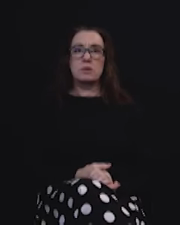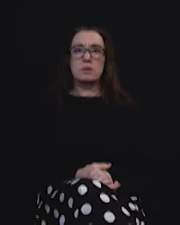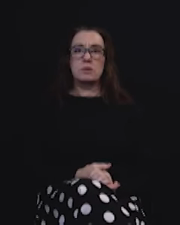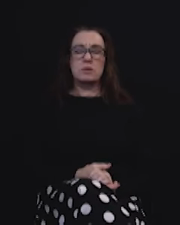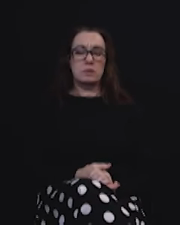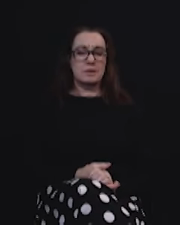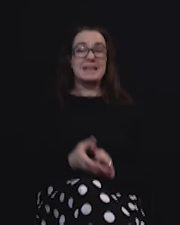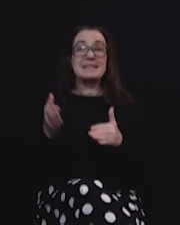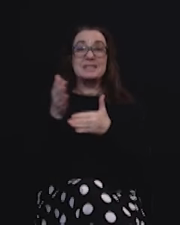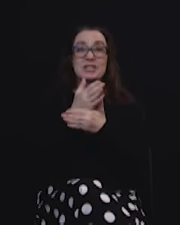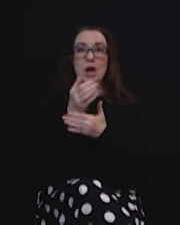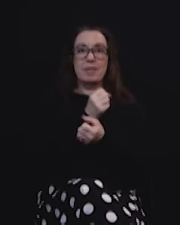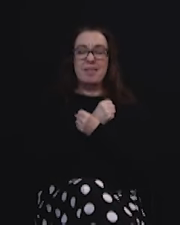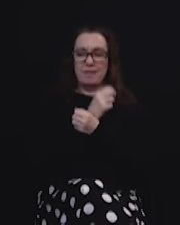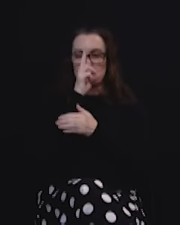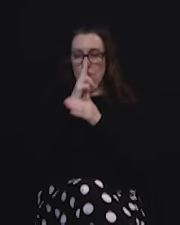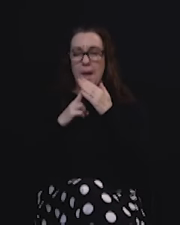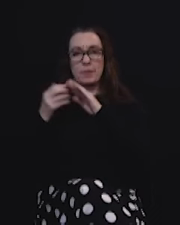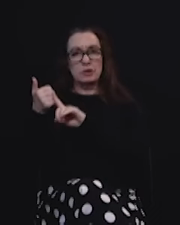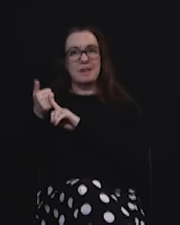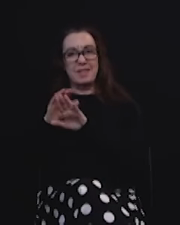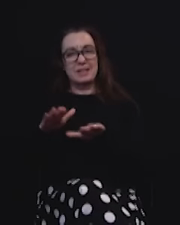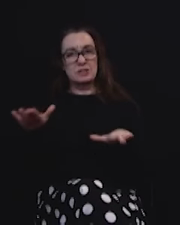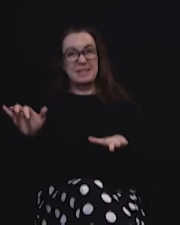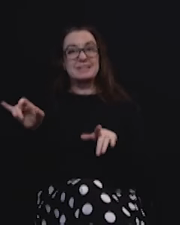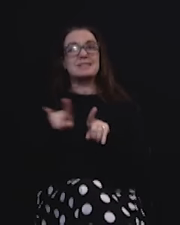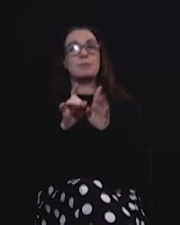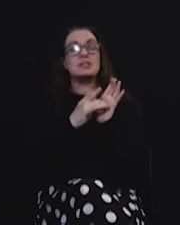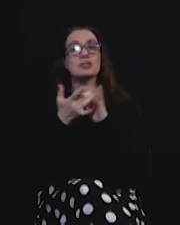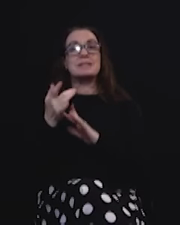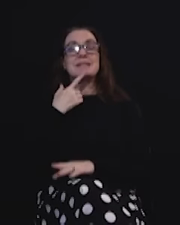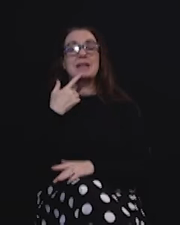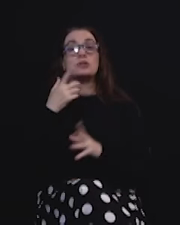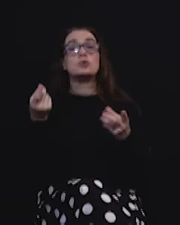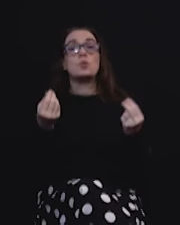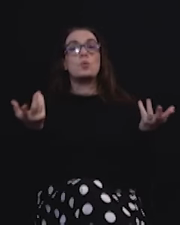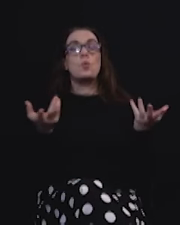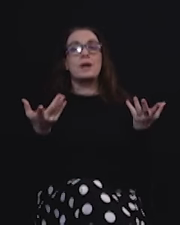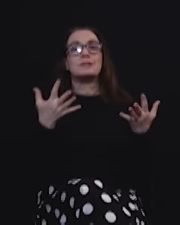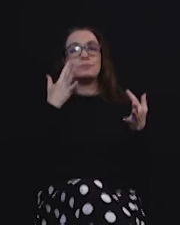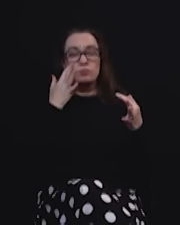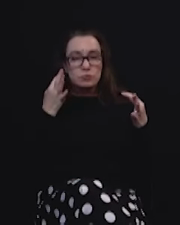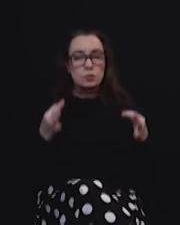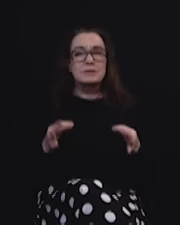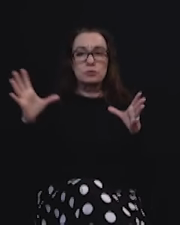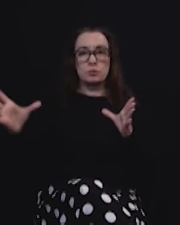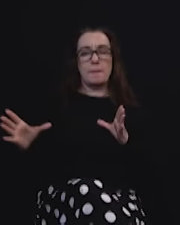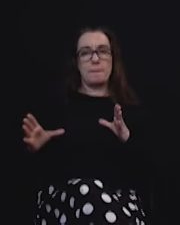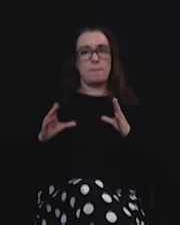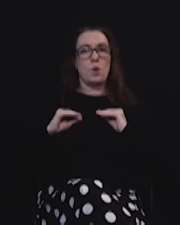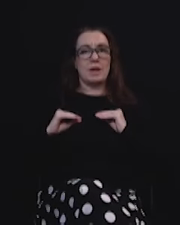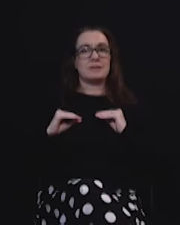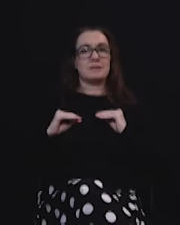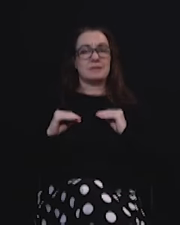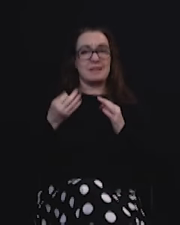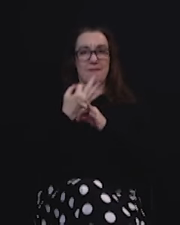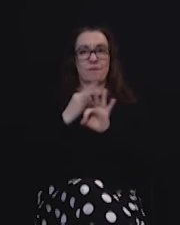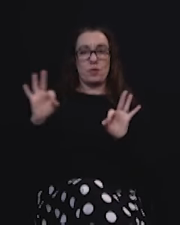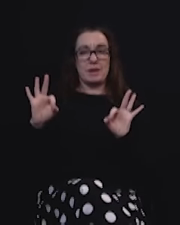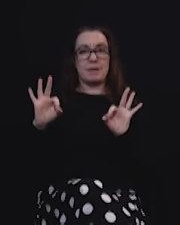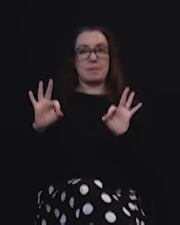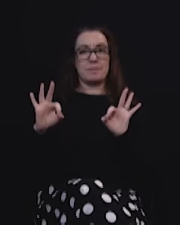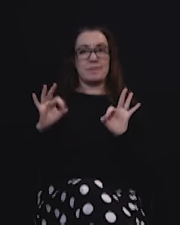Sharing that love. So when you humble yourself like a child, as Jesus says, here's what you are doing. You are choosing to embrace the freedom that God